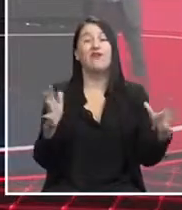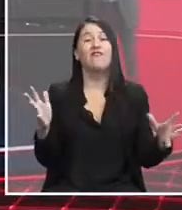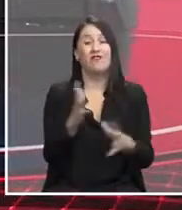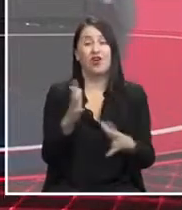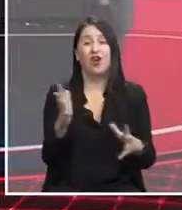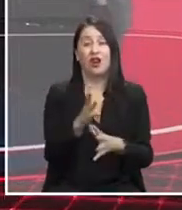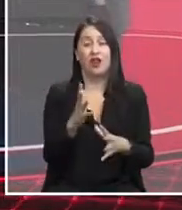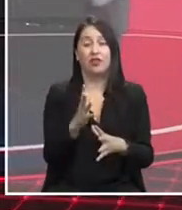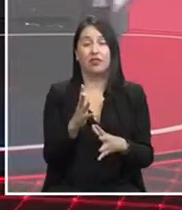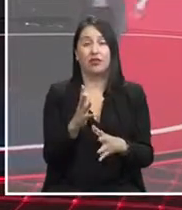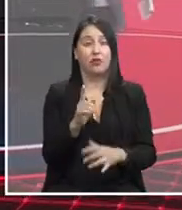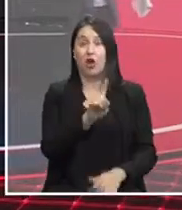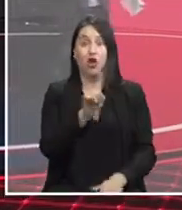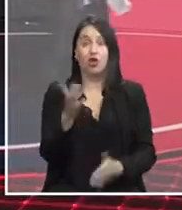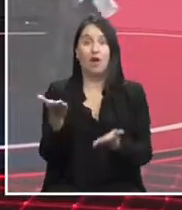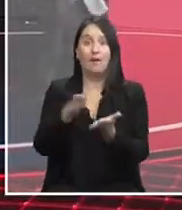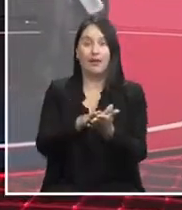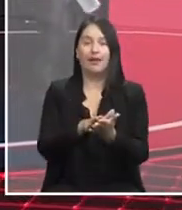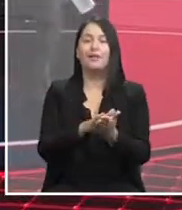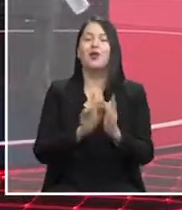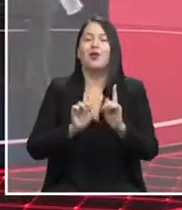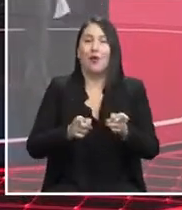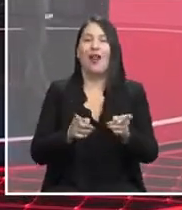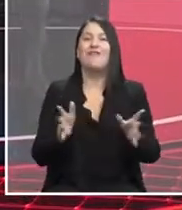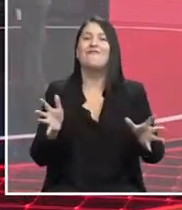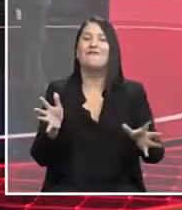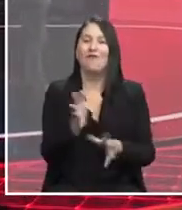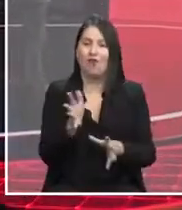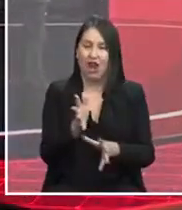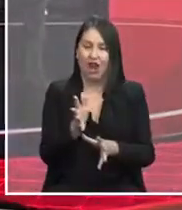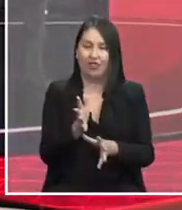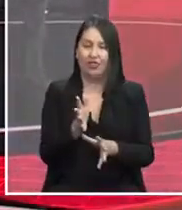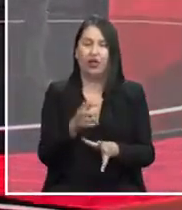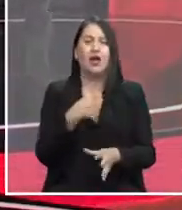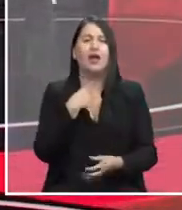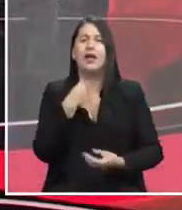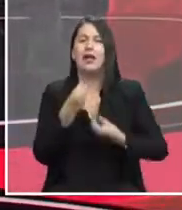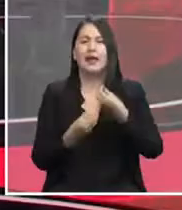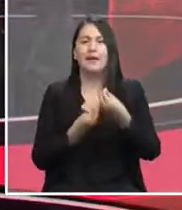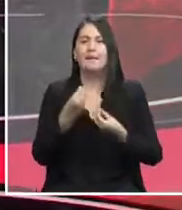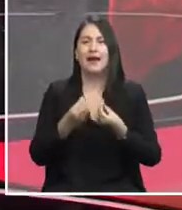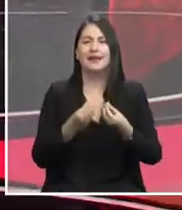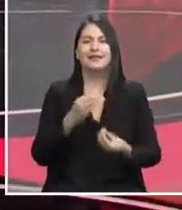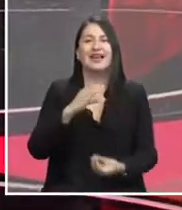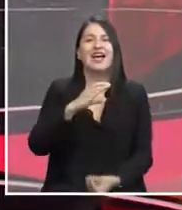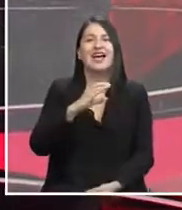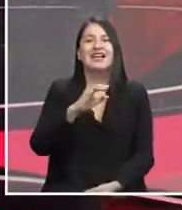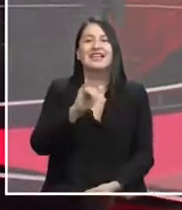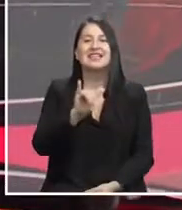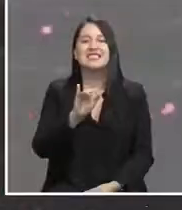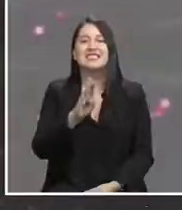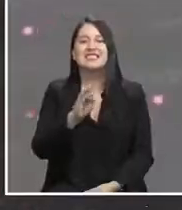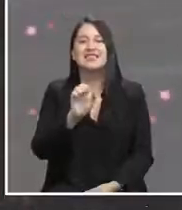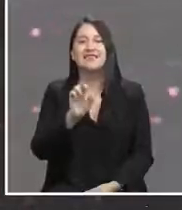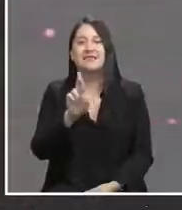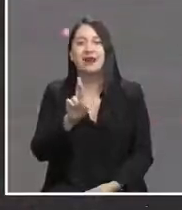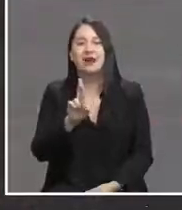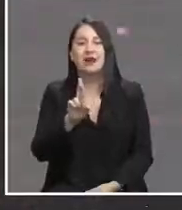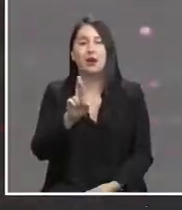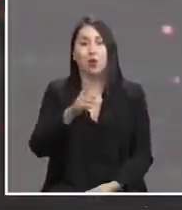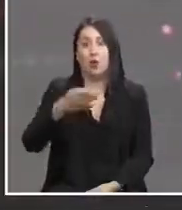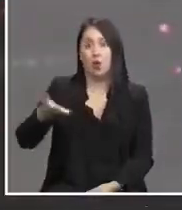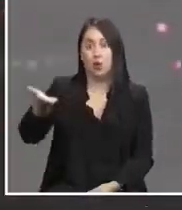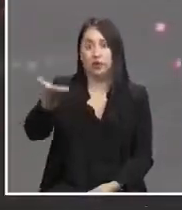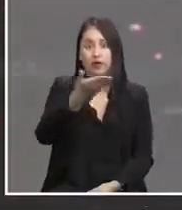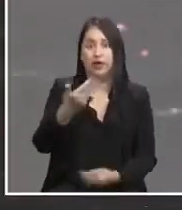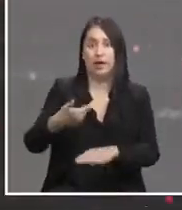What about cyber? Because you asked me to come to talk of cyber. So, let's go on cyber. Well, it has become,